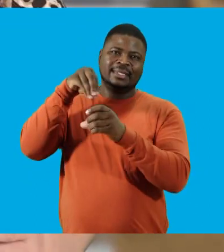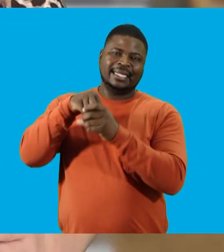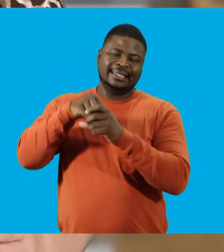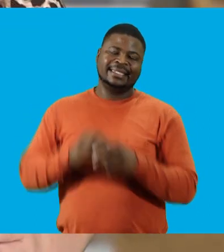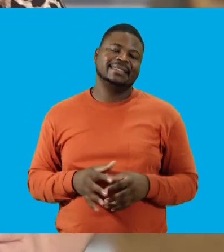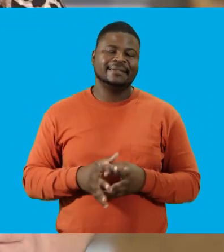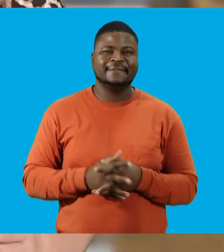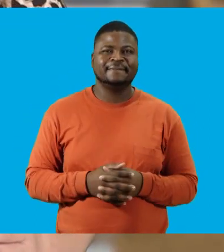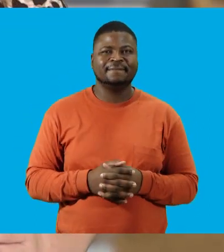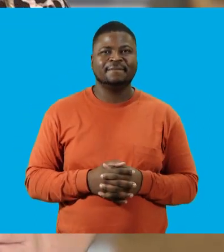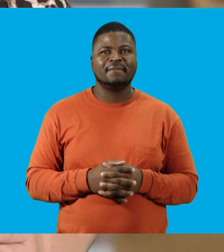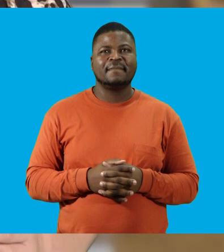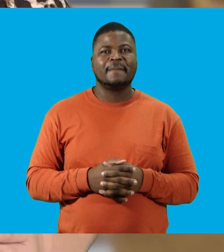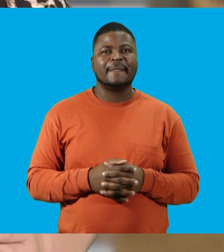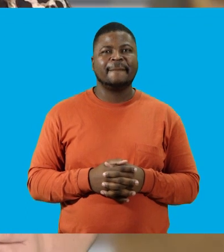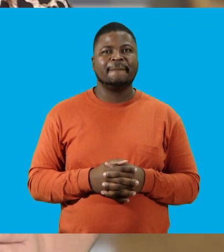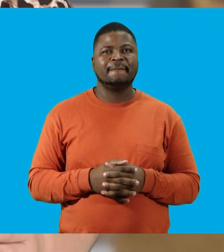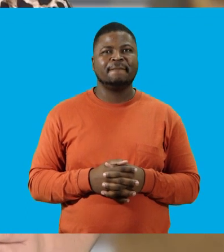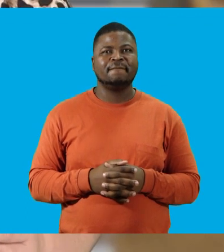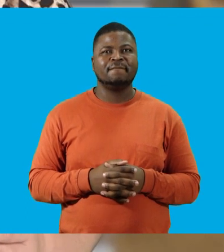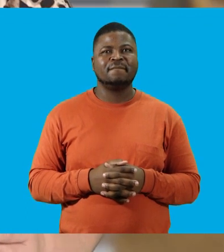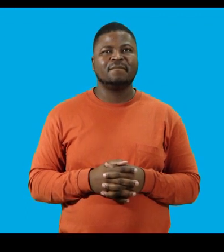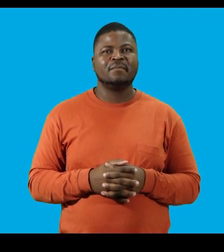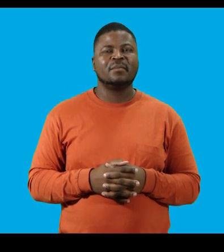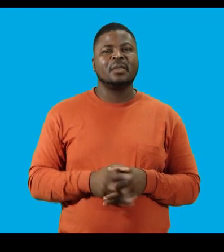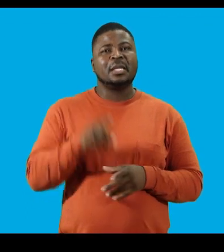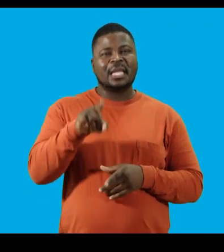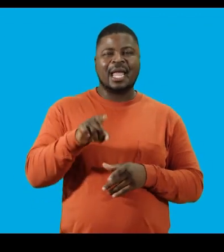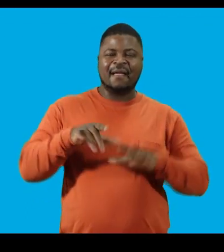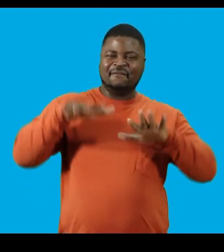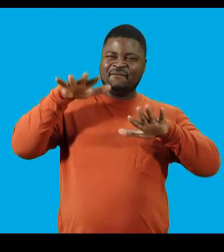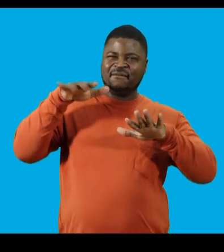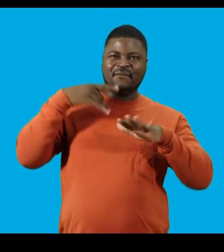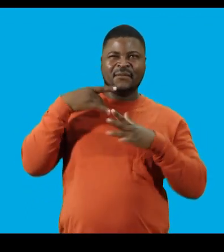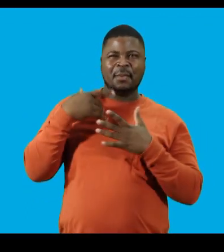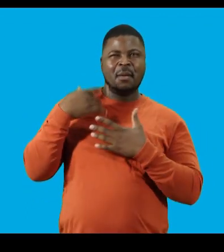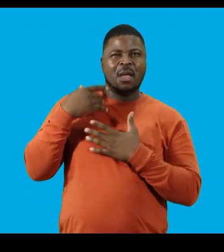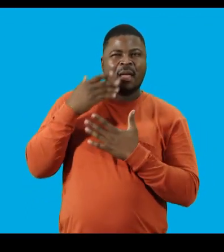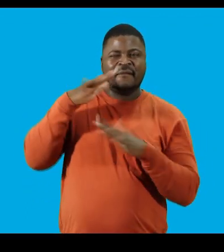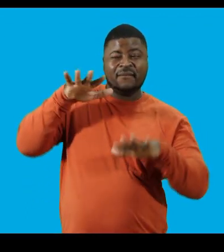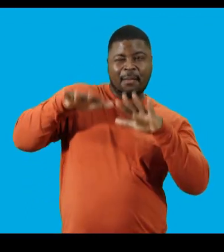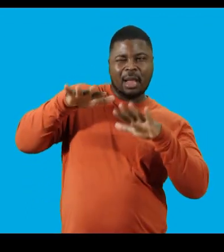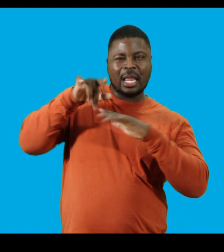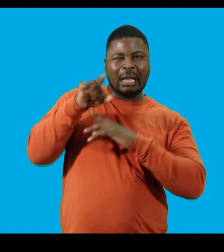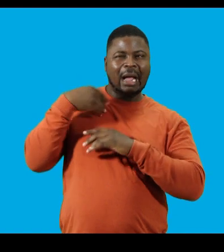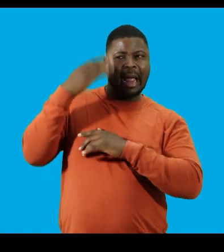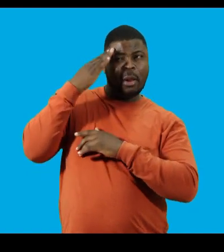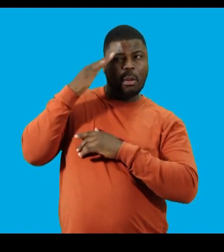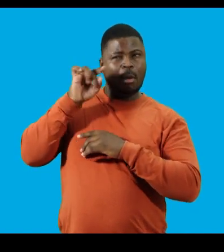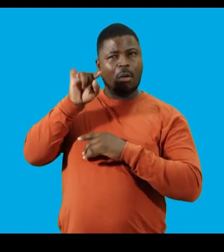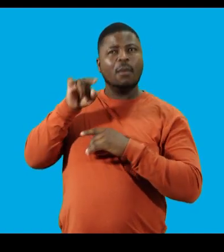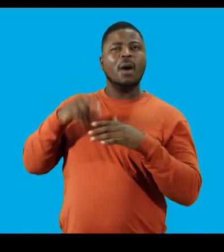content. So the familiar content that you need to be